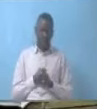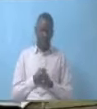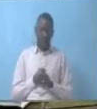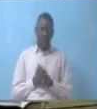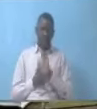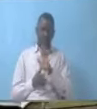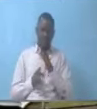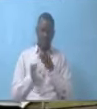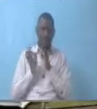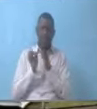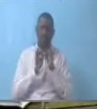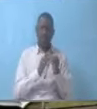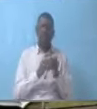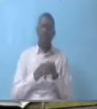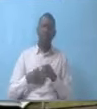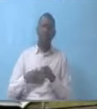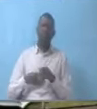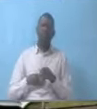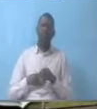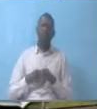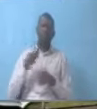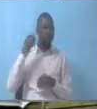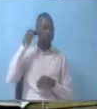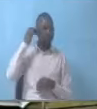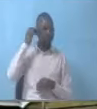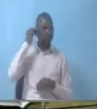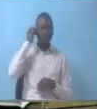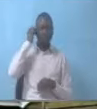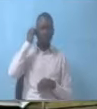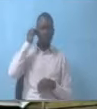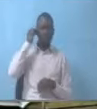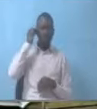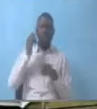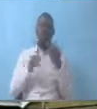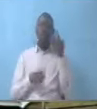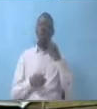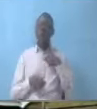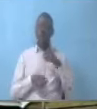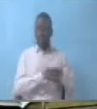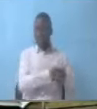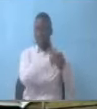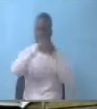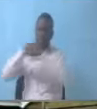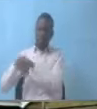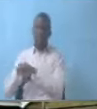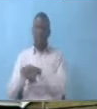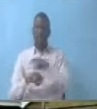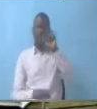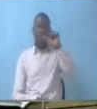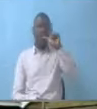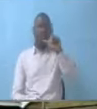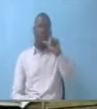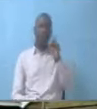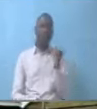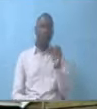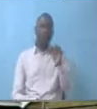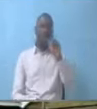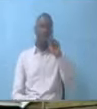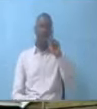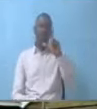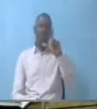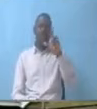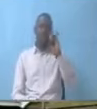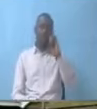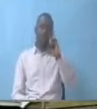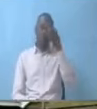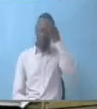me to the Algali Commission. Biñ ma yobbo ci Algali Commission bi. On the reassessment of my tax. I have